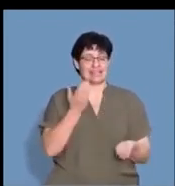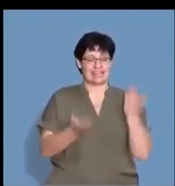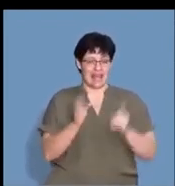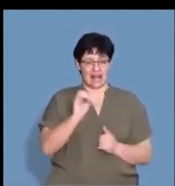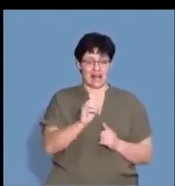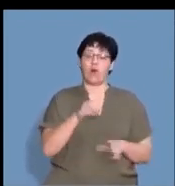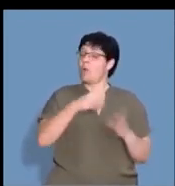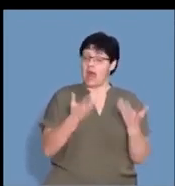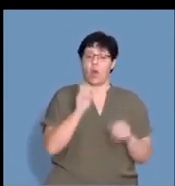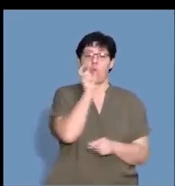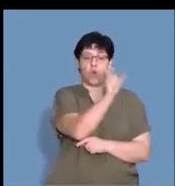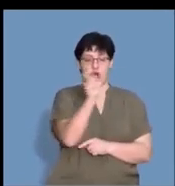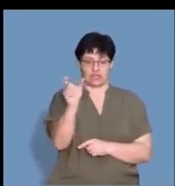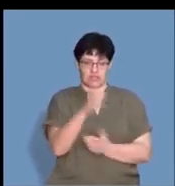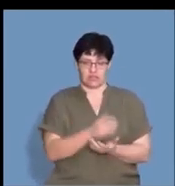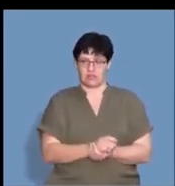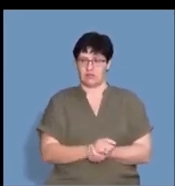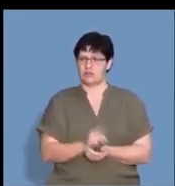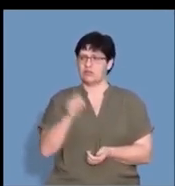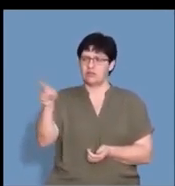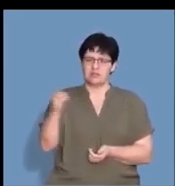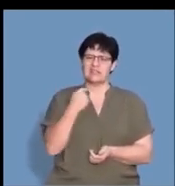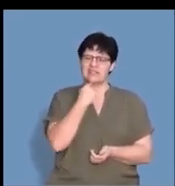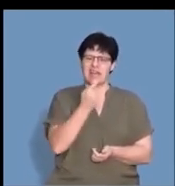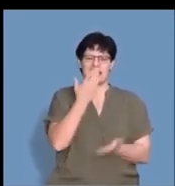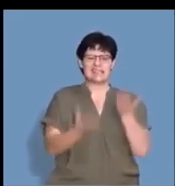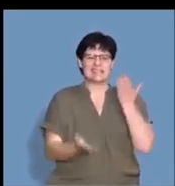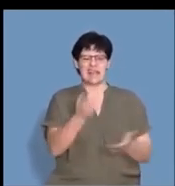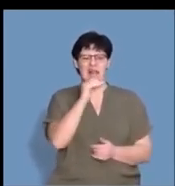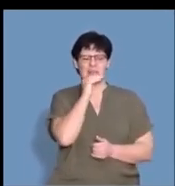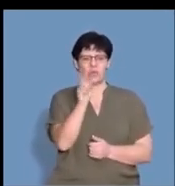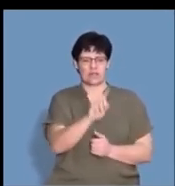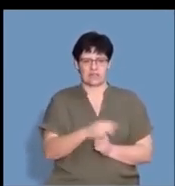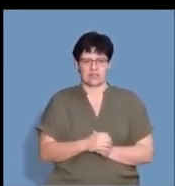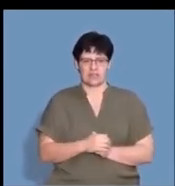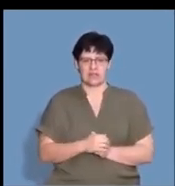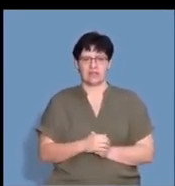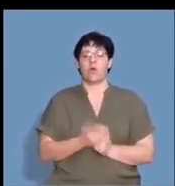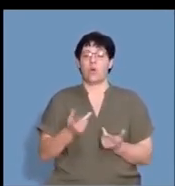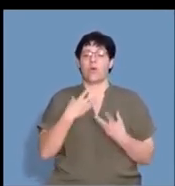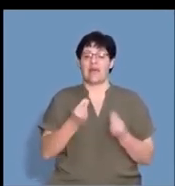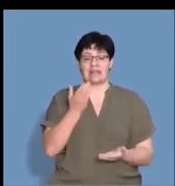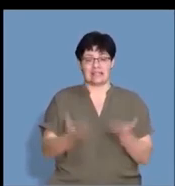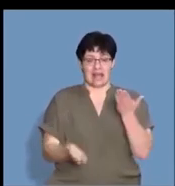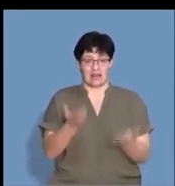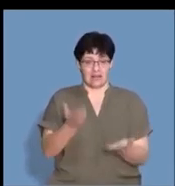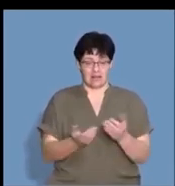scale in words. So what then does the scale mean? When we have a